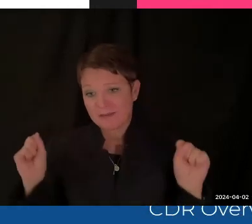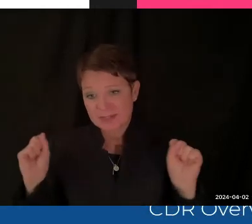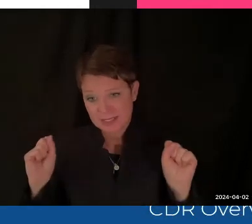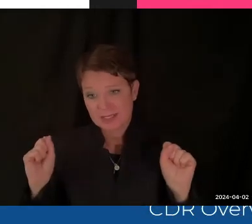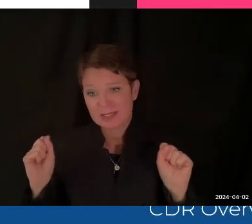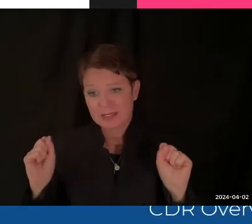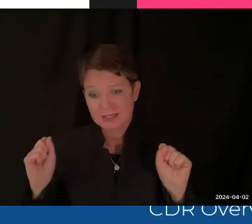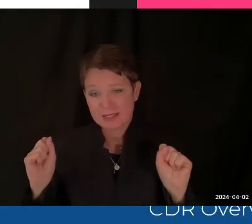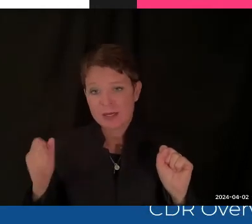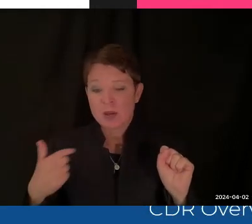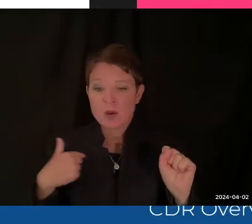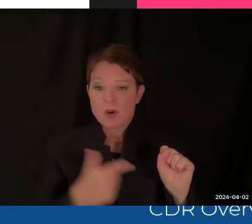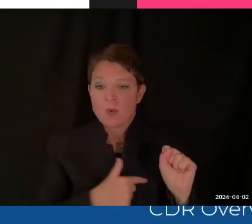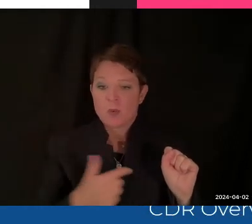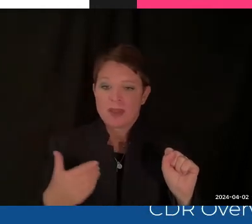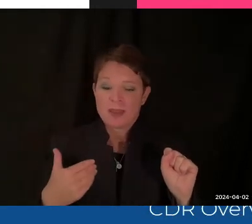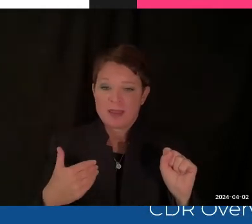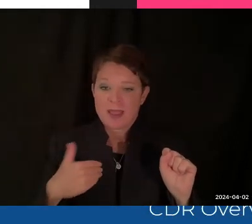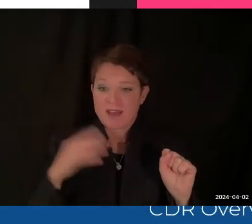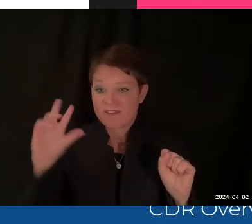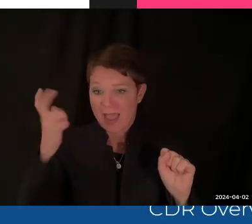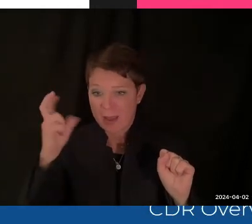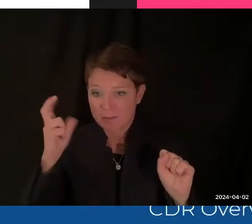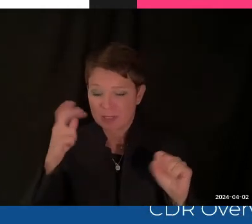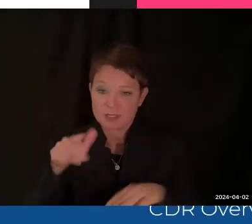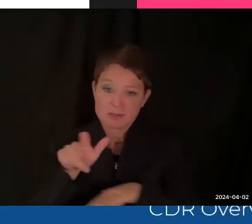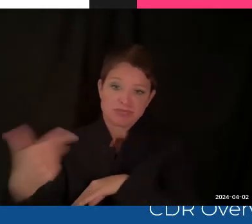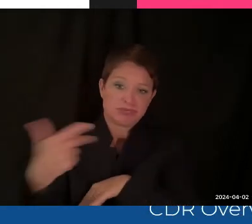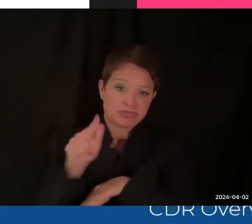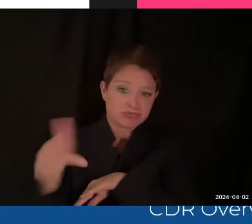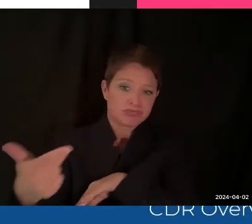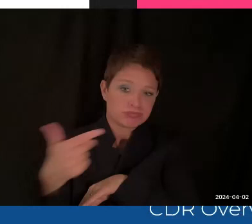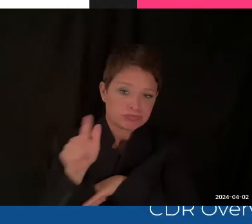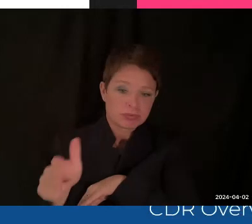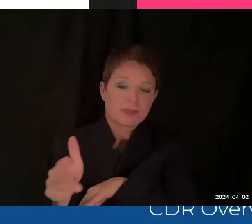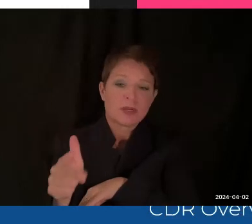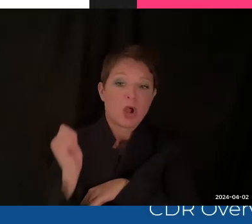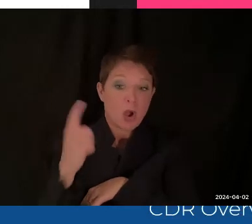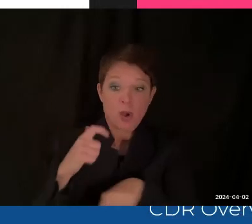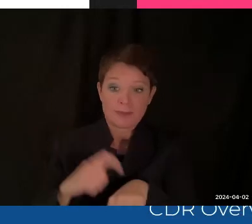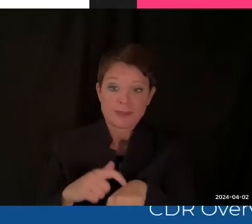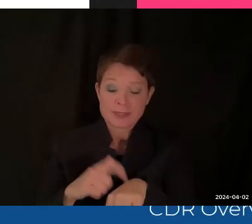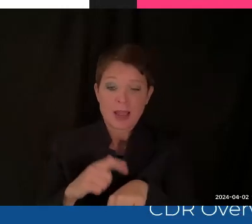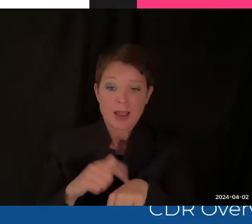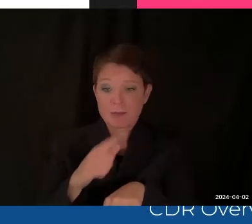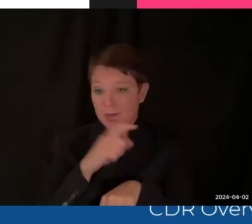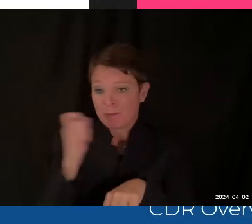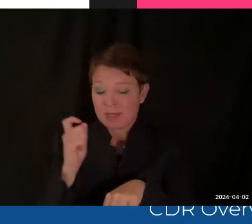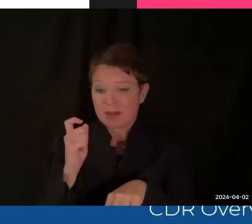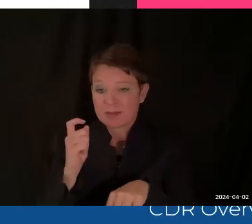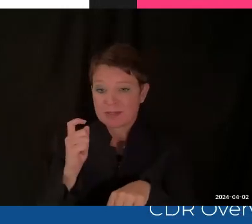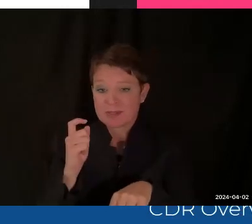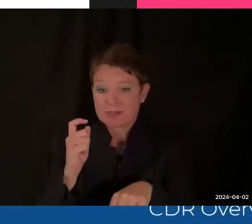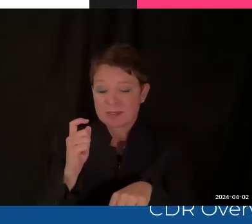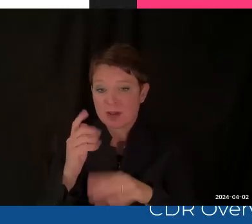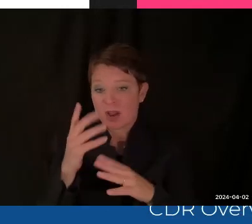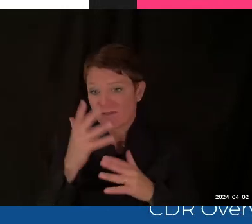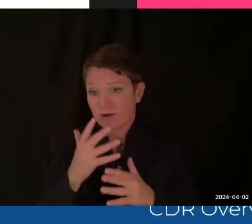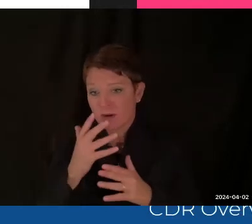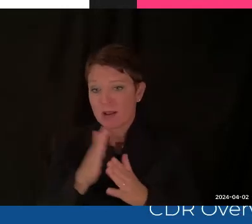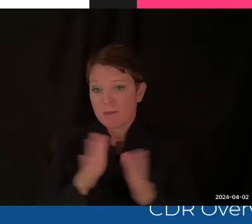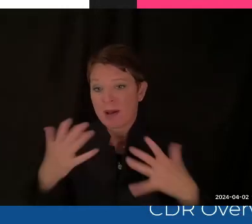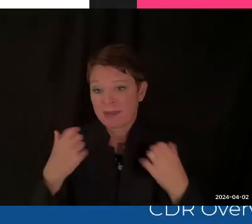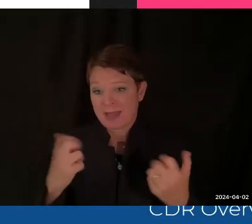safety. We have ambulances rushing back and forth all the time because of our unfortunate public